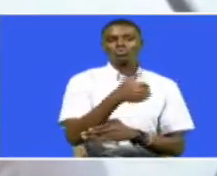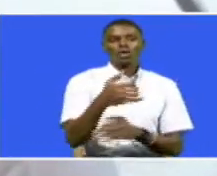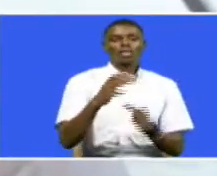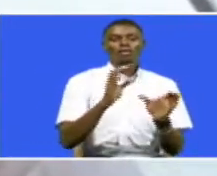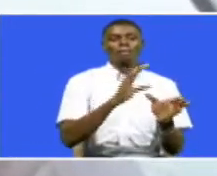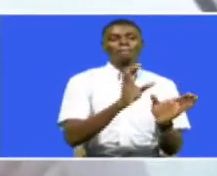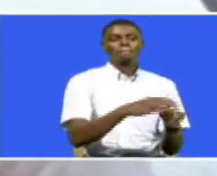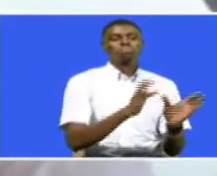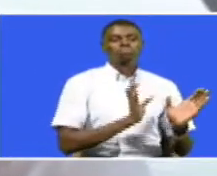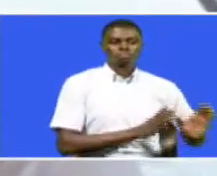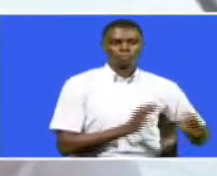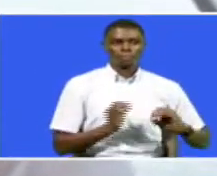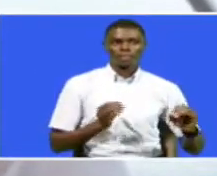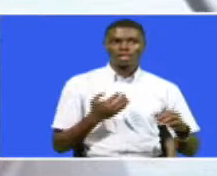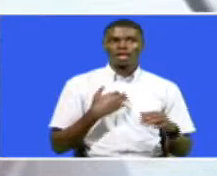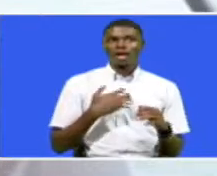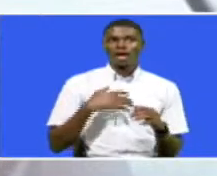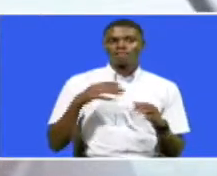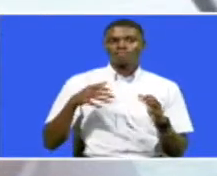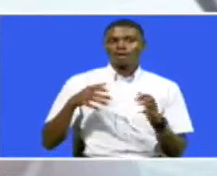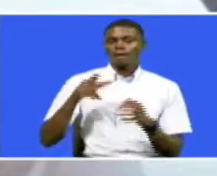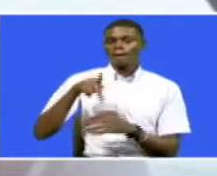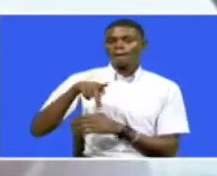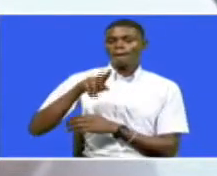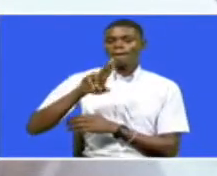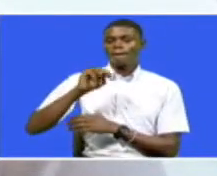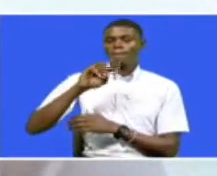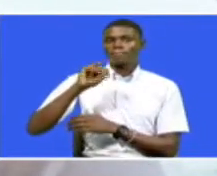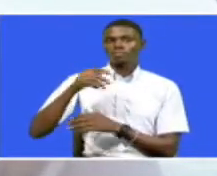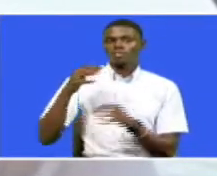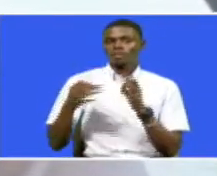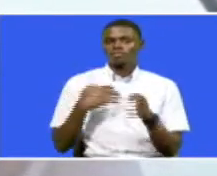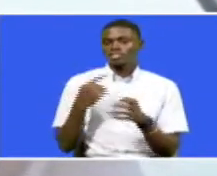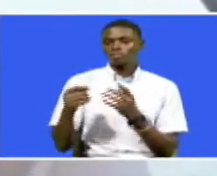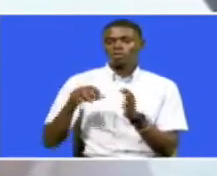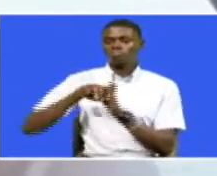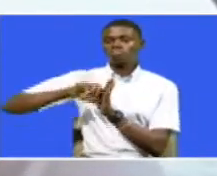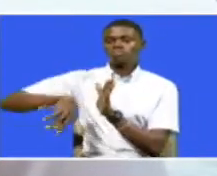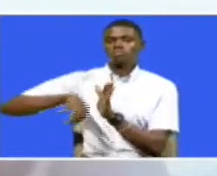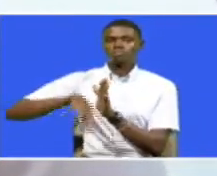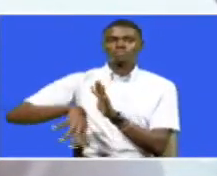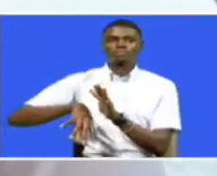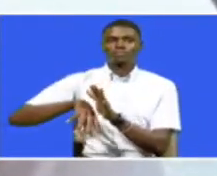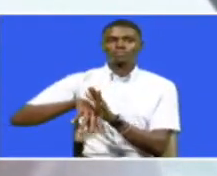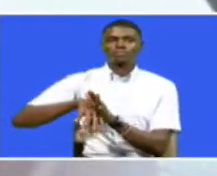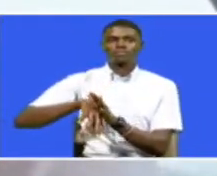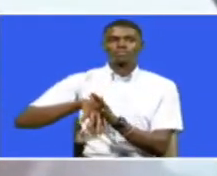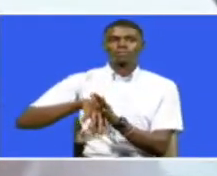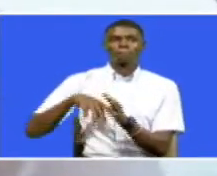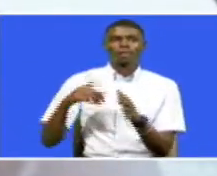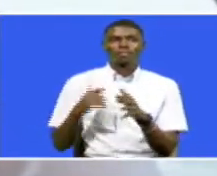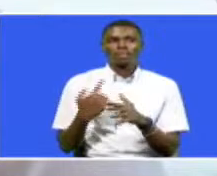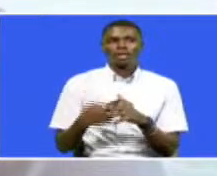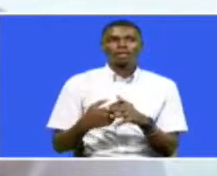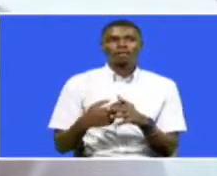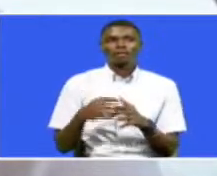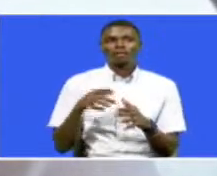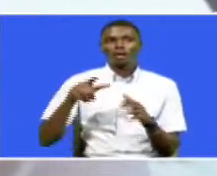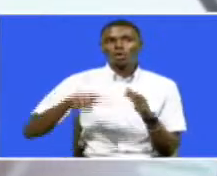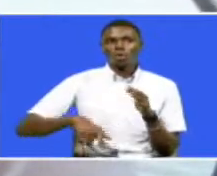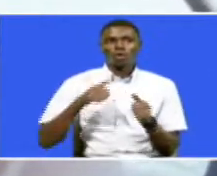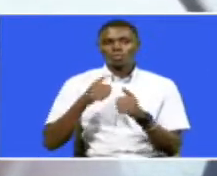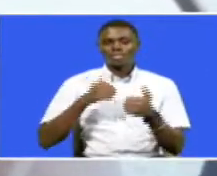compartments. Again, we have bilge pumps. Whenever there's a small leakage, the lower limit of the bilge pump with the float switch